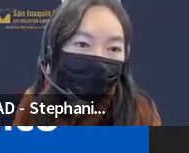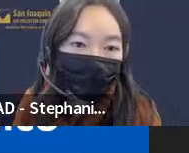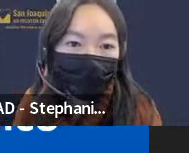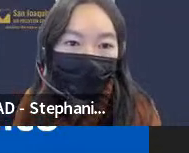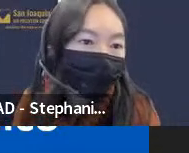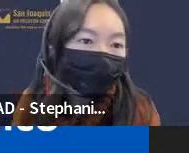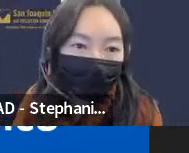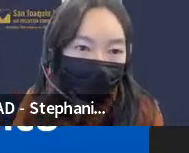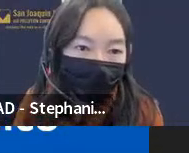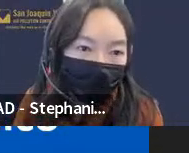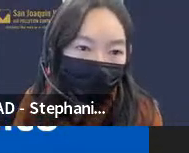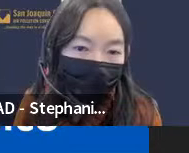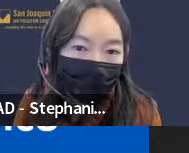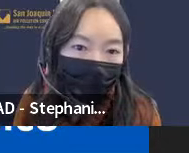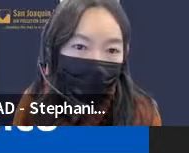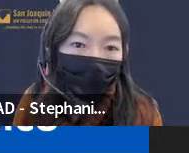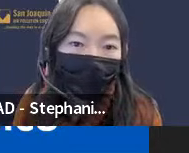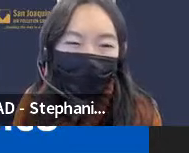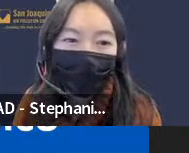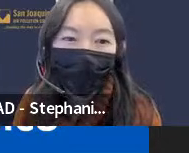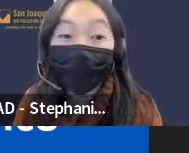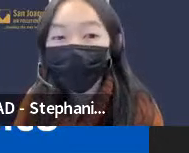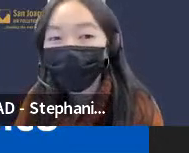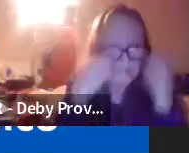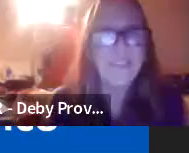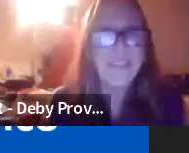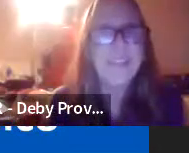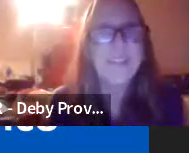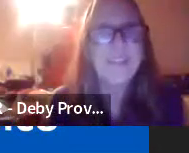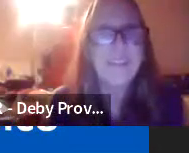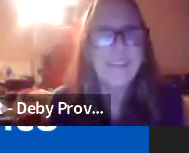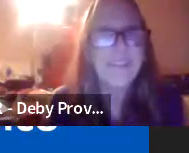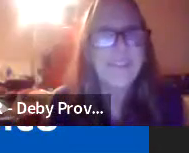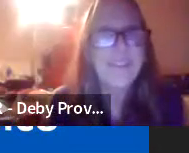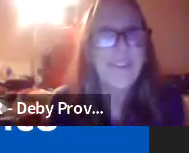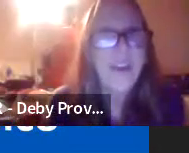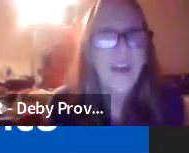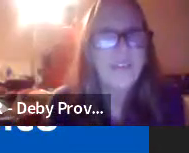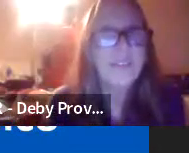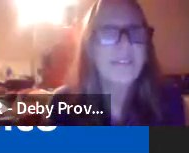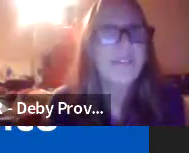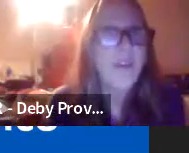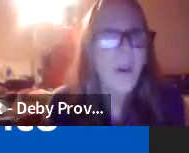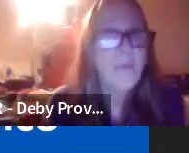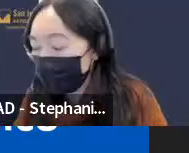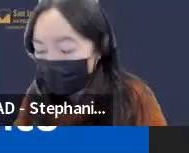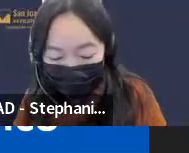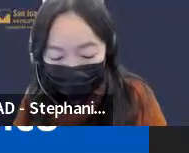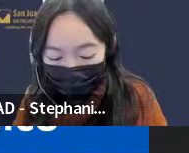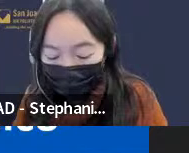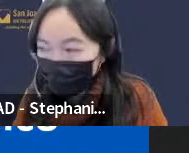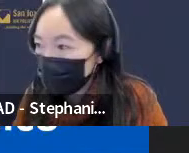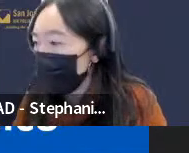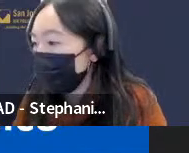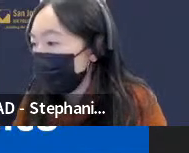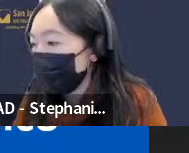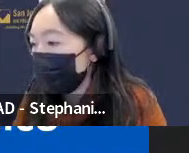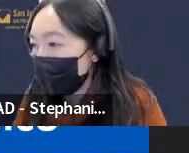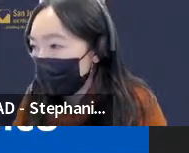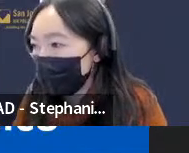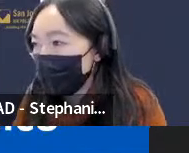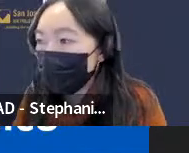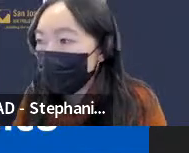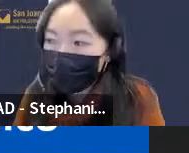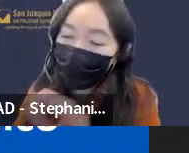completed during the subcommittee exercise? Yes. Because if so, those are posted on our website. I'll drop the link in. This is like a